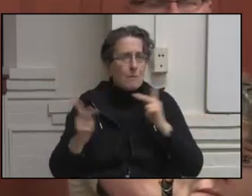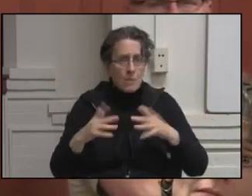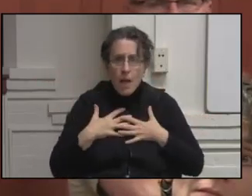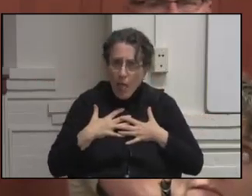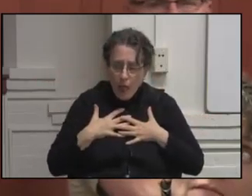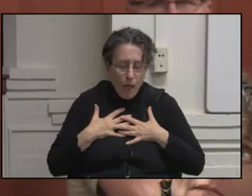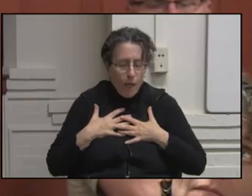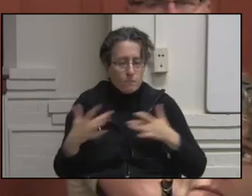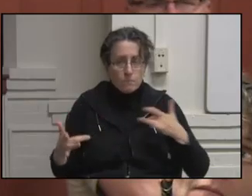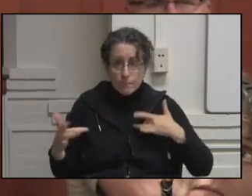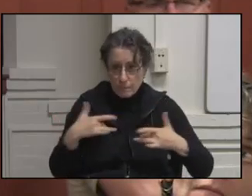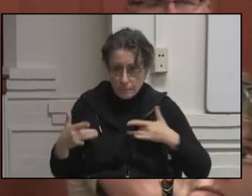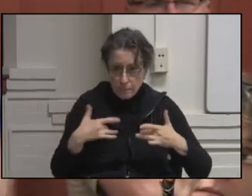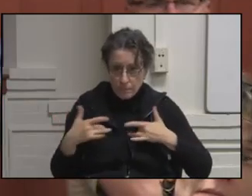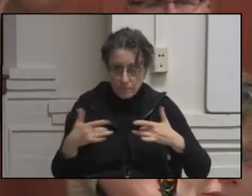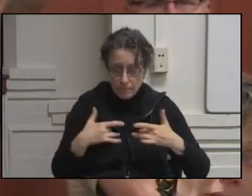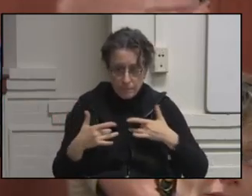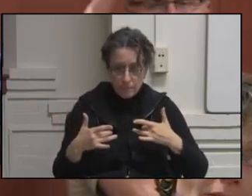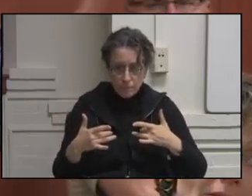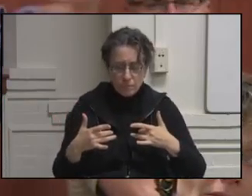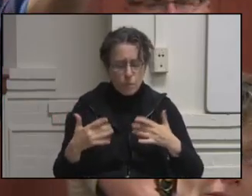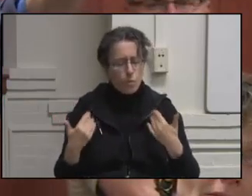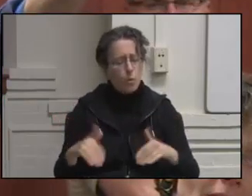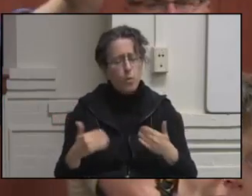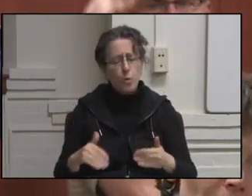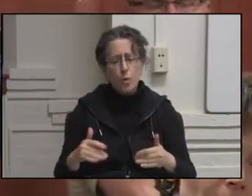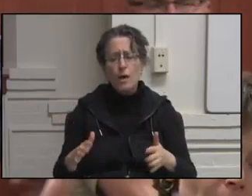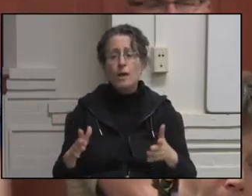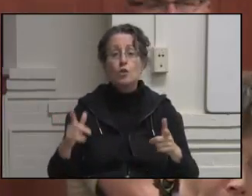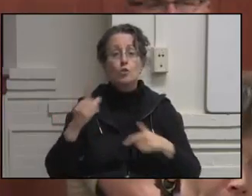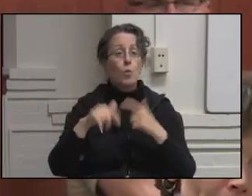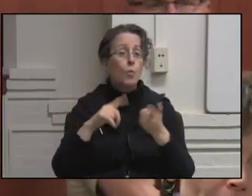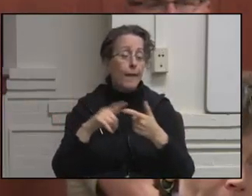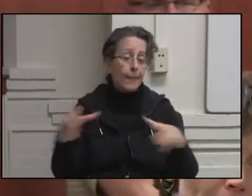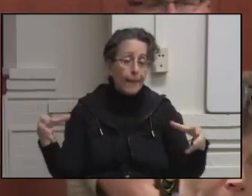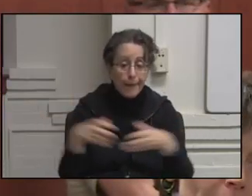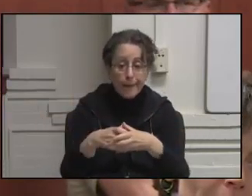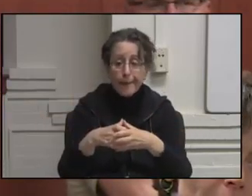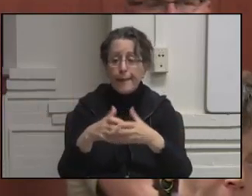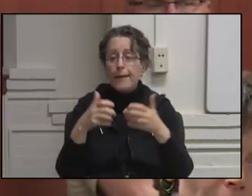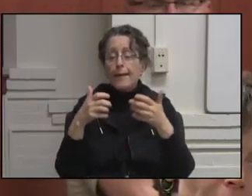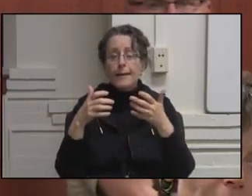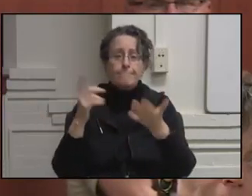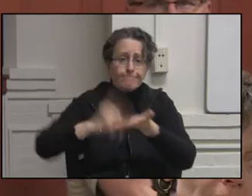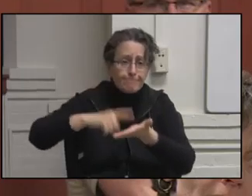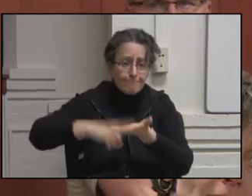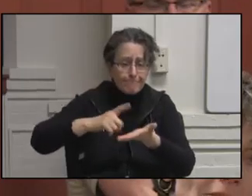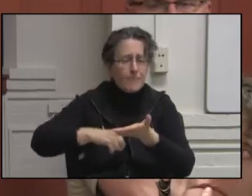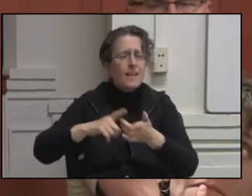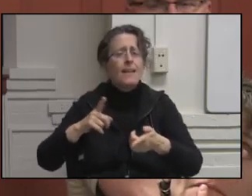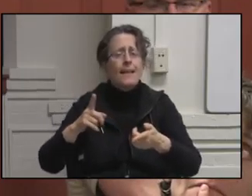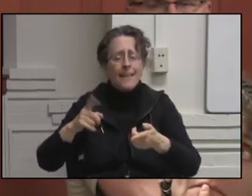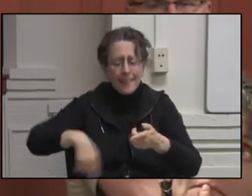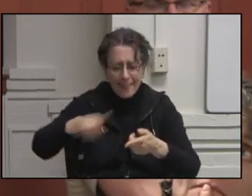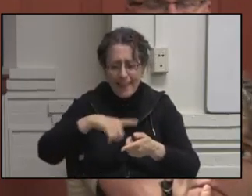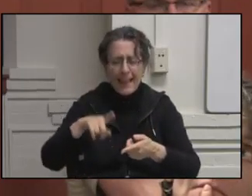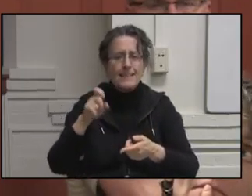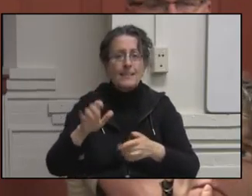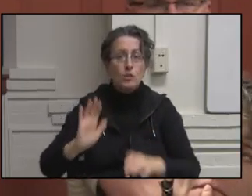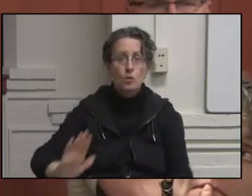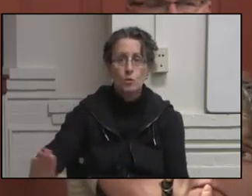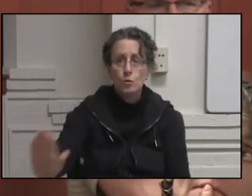And it's going to need guidance and assistance in every way. And I do